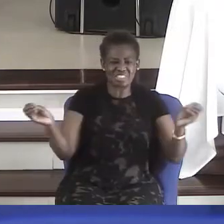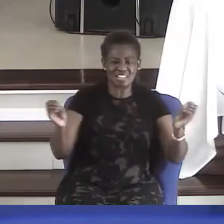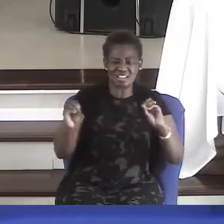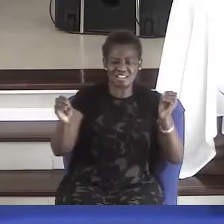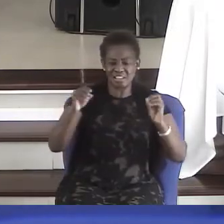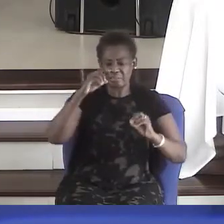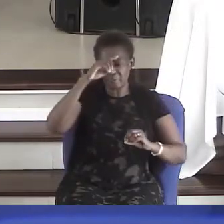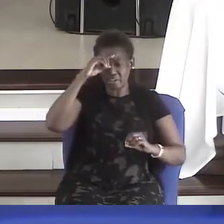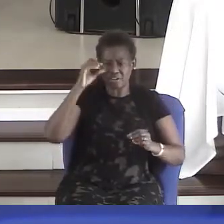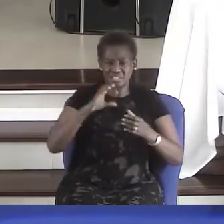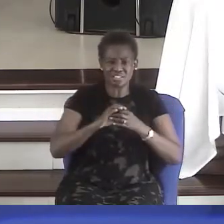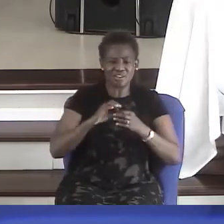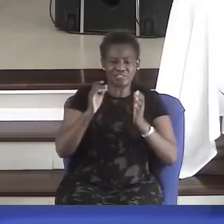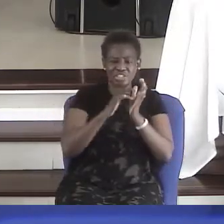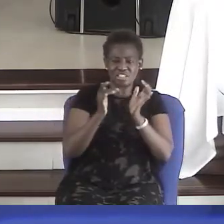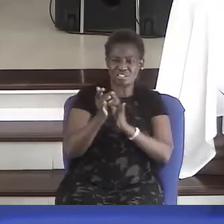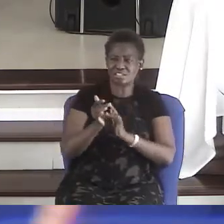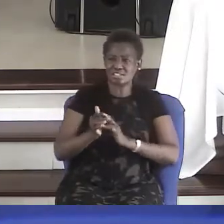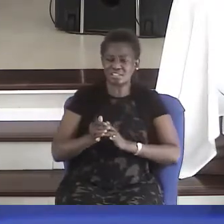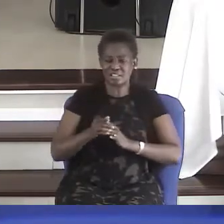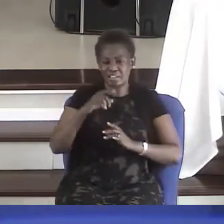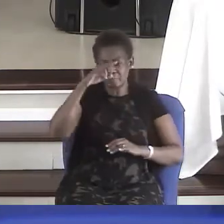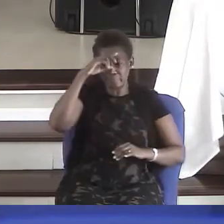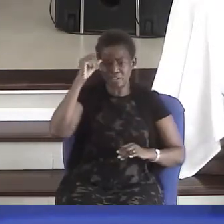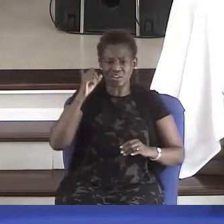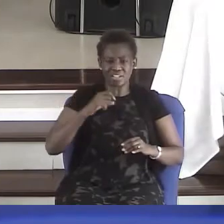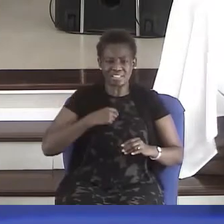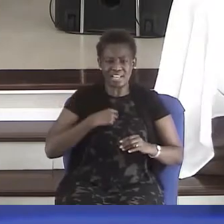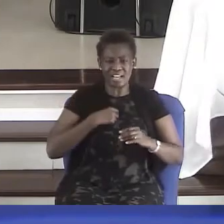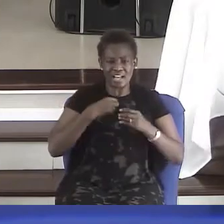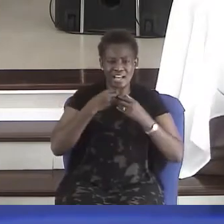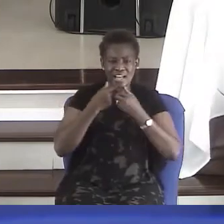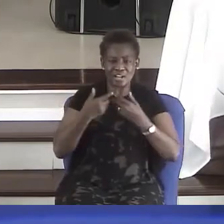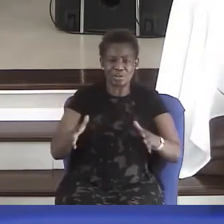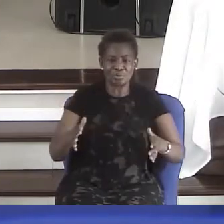For I lost it all to find everything.